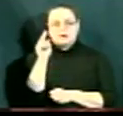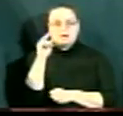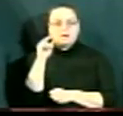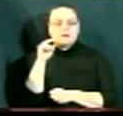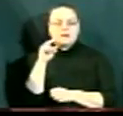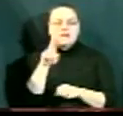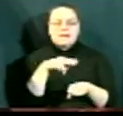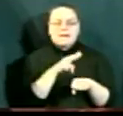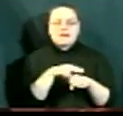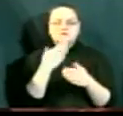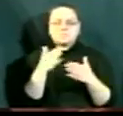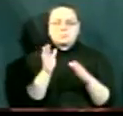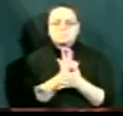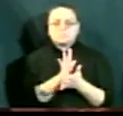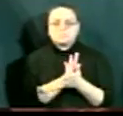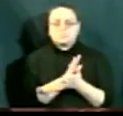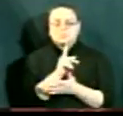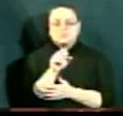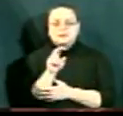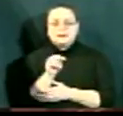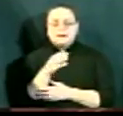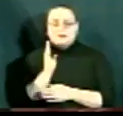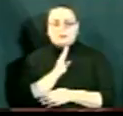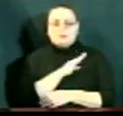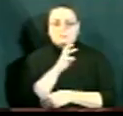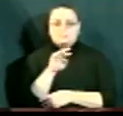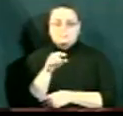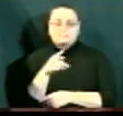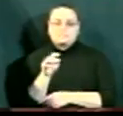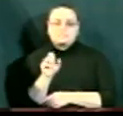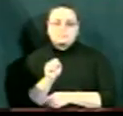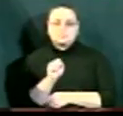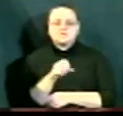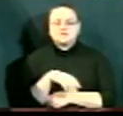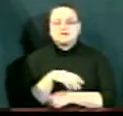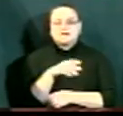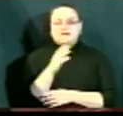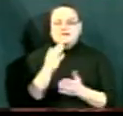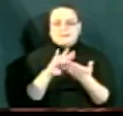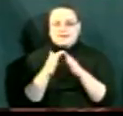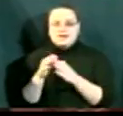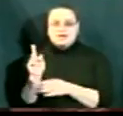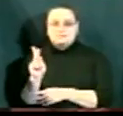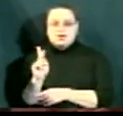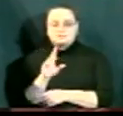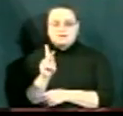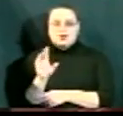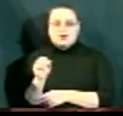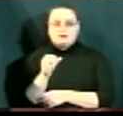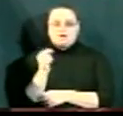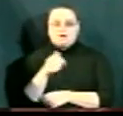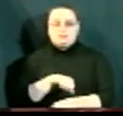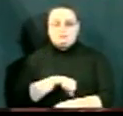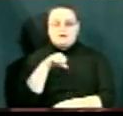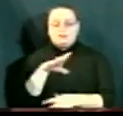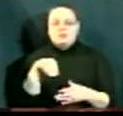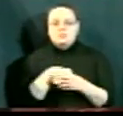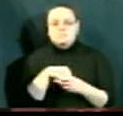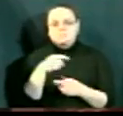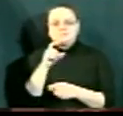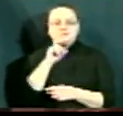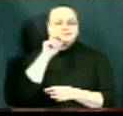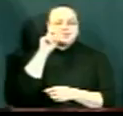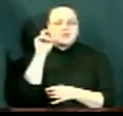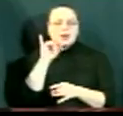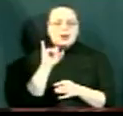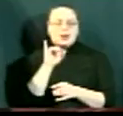Schools, Tennessee Board of Regents Schools, the University of Tennessee, the City of Knoxville, and Knox County all proudly include gender identity